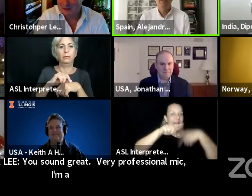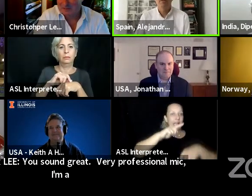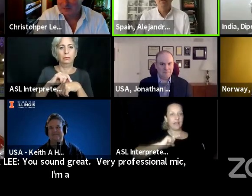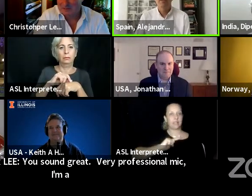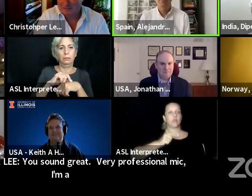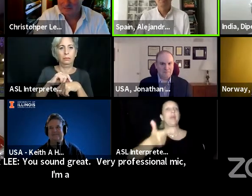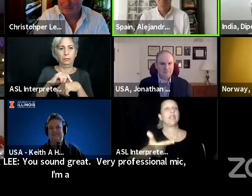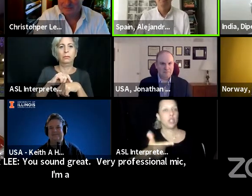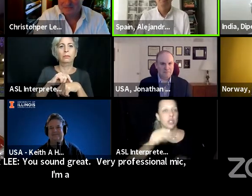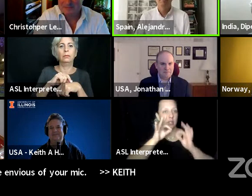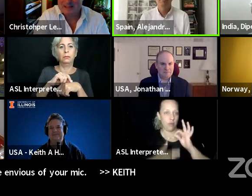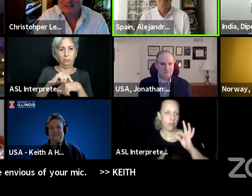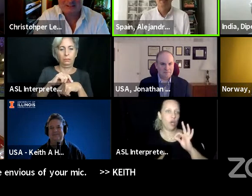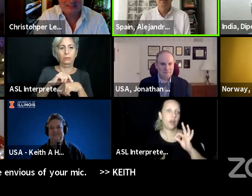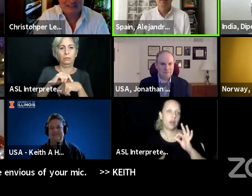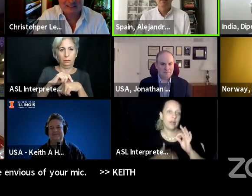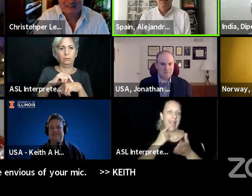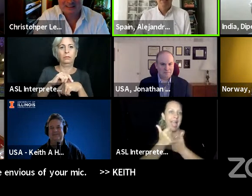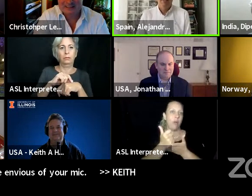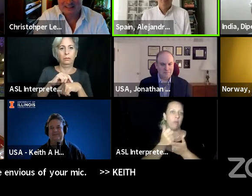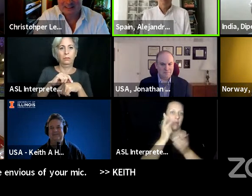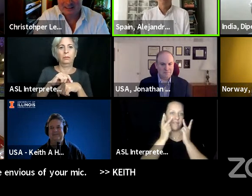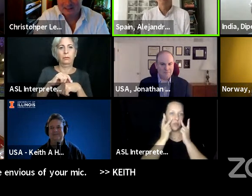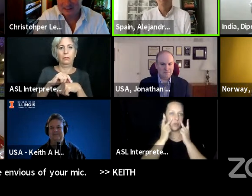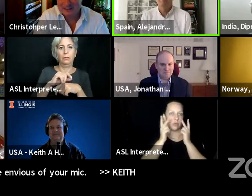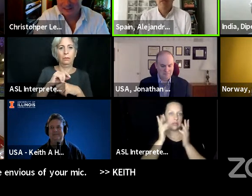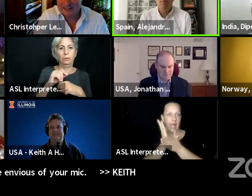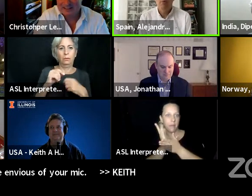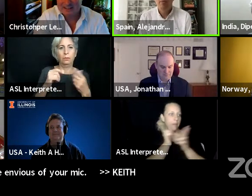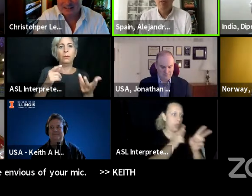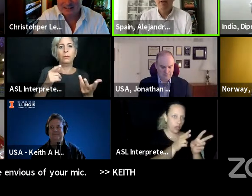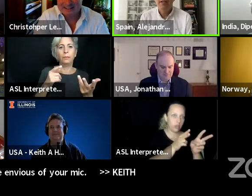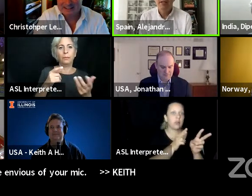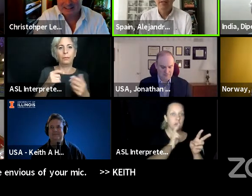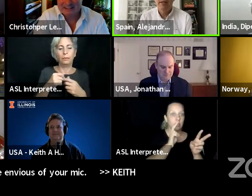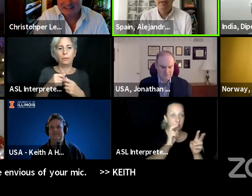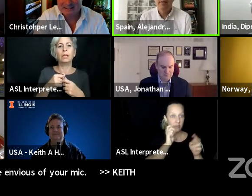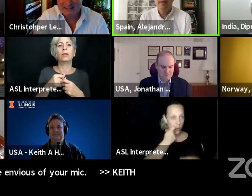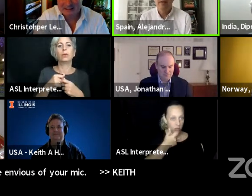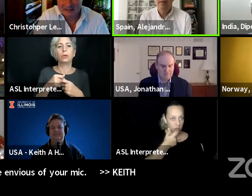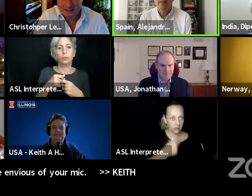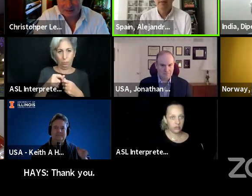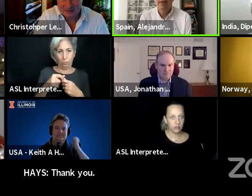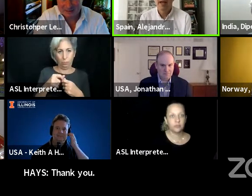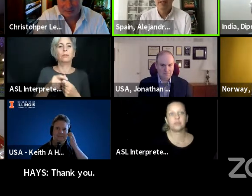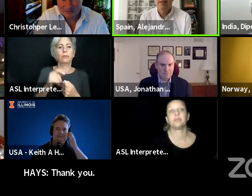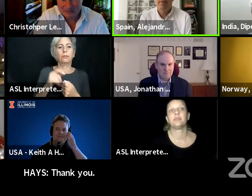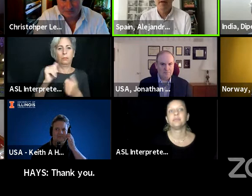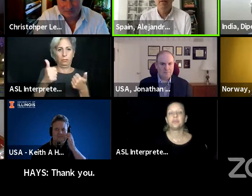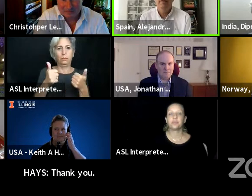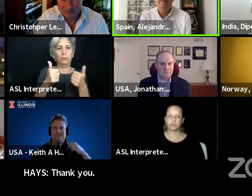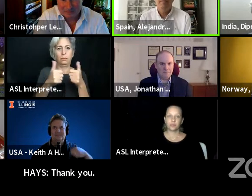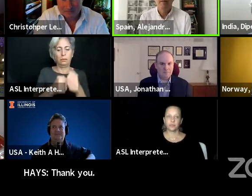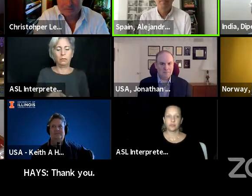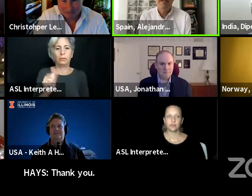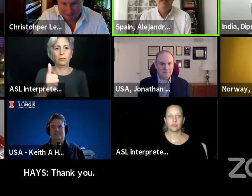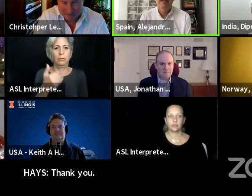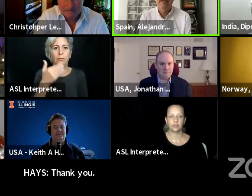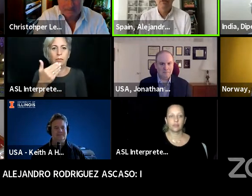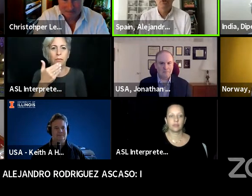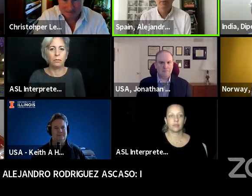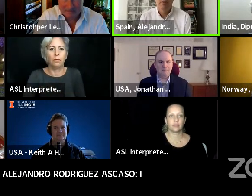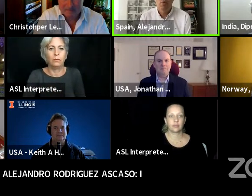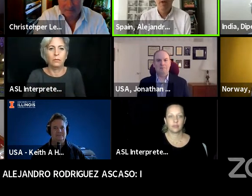One question, Christopher. Yes. Alejandro speaking. I will be moderating the last panel,